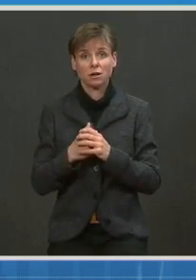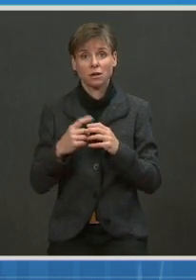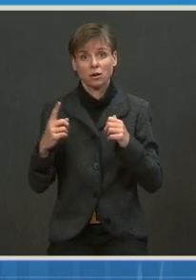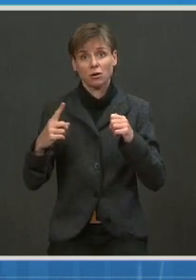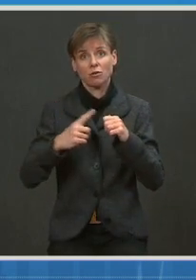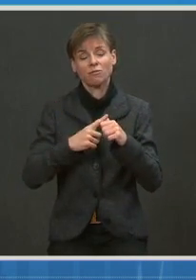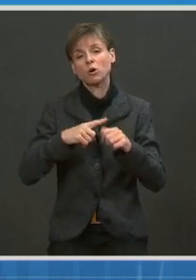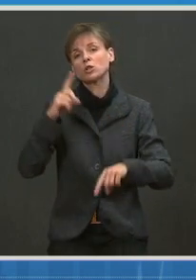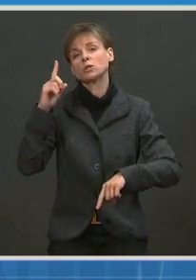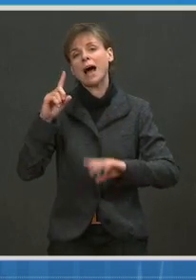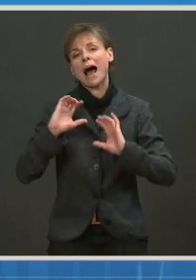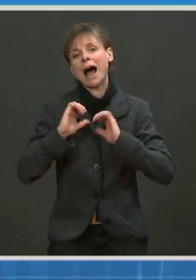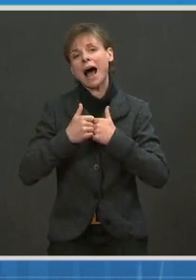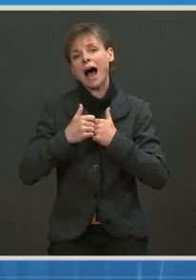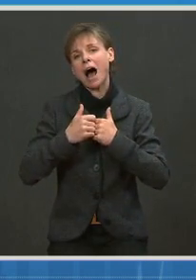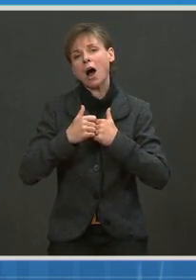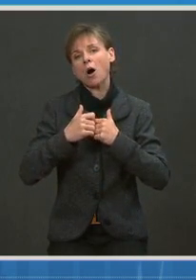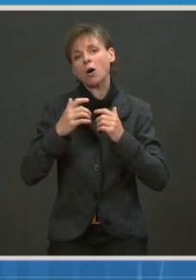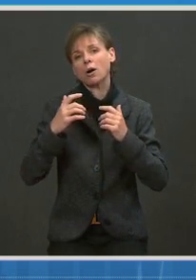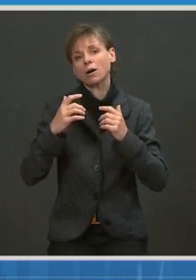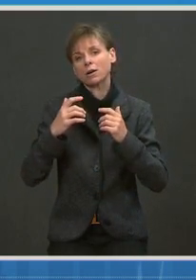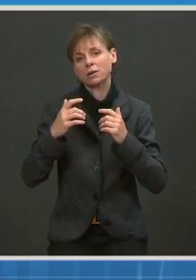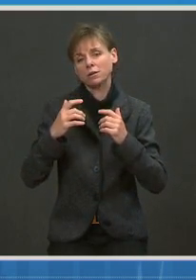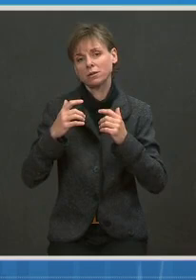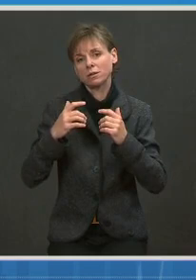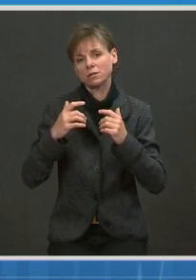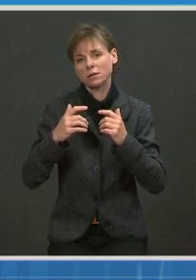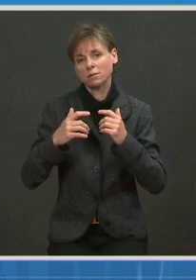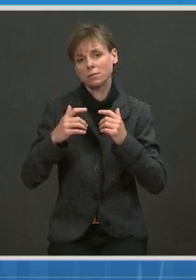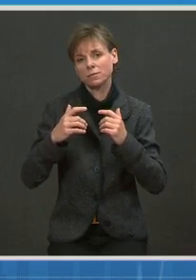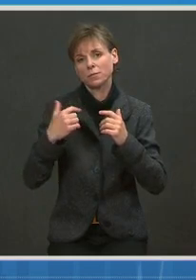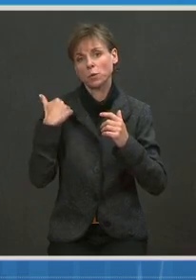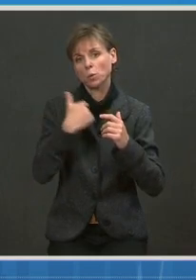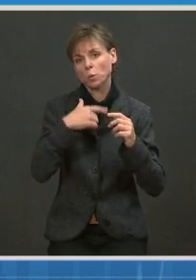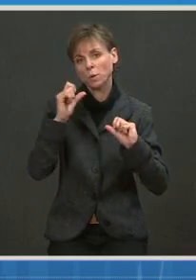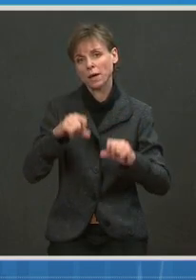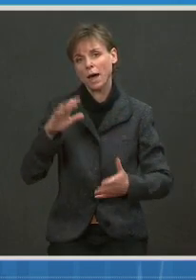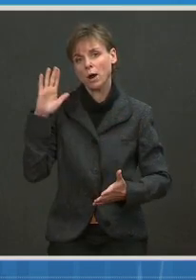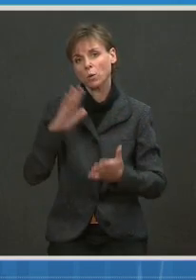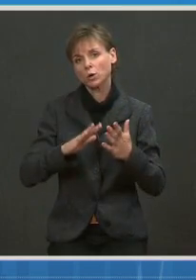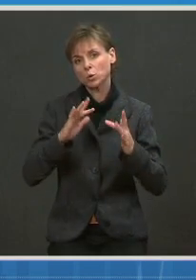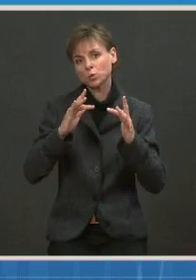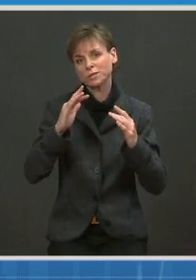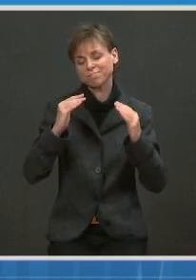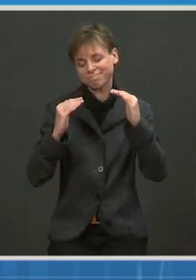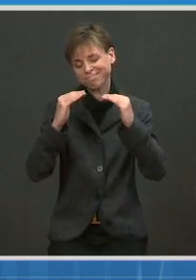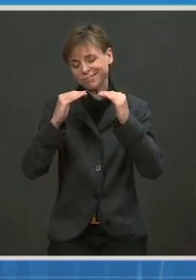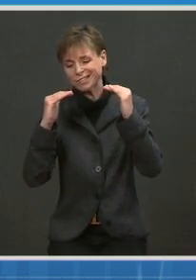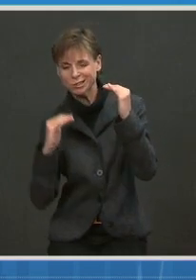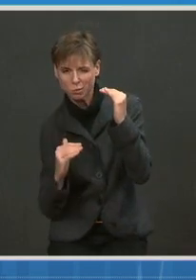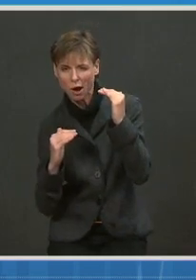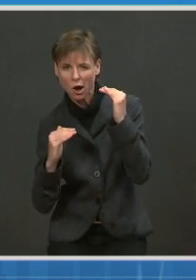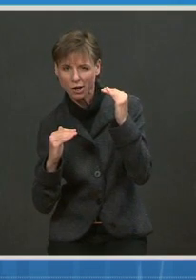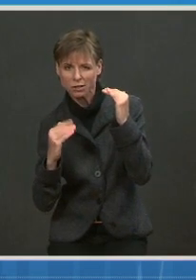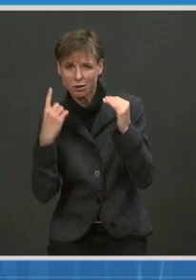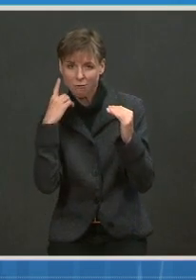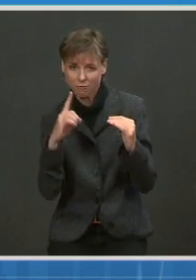the disparities in health outcomes by investing more testing resources in underserved